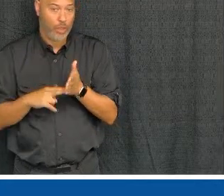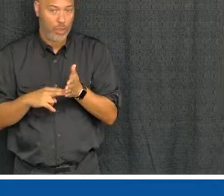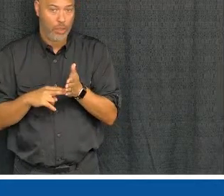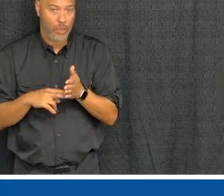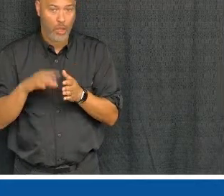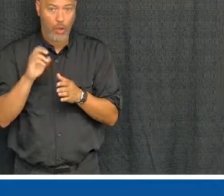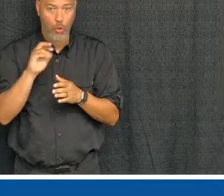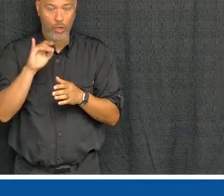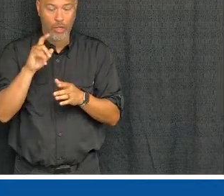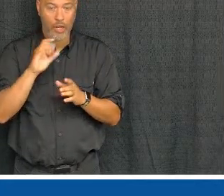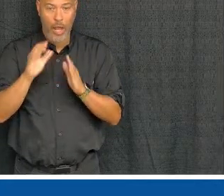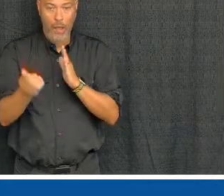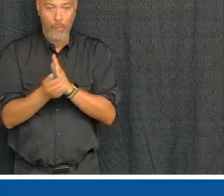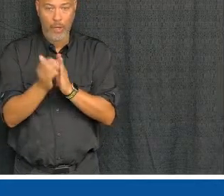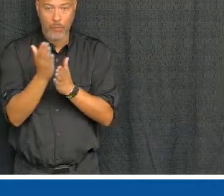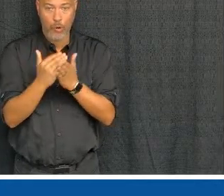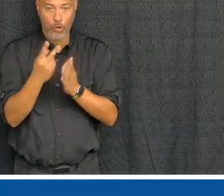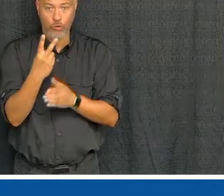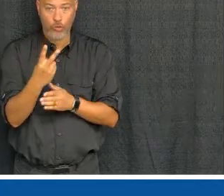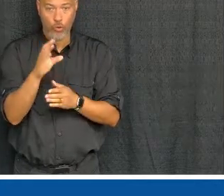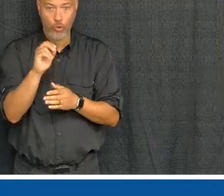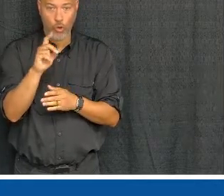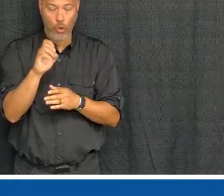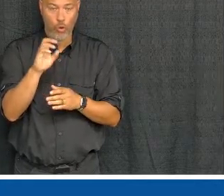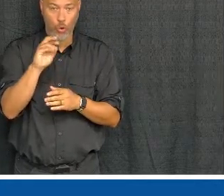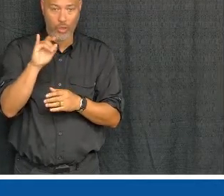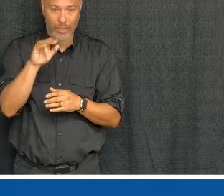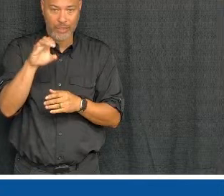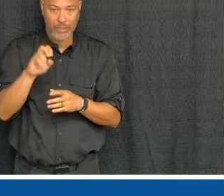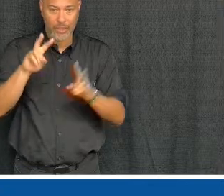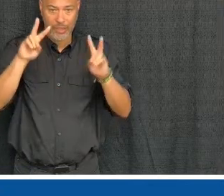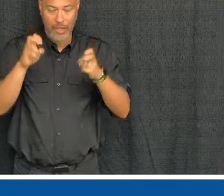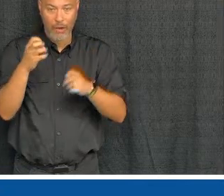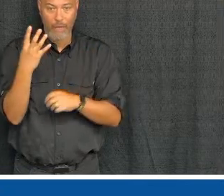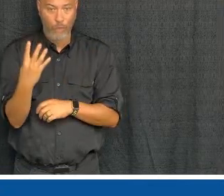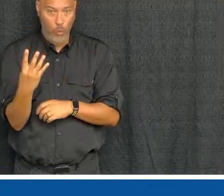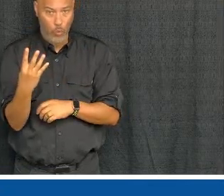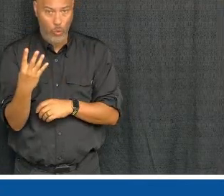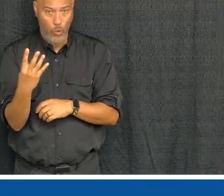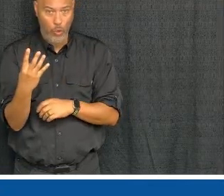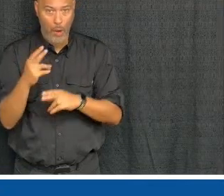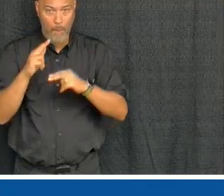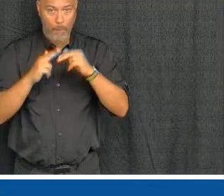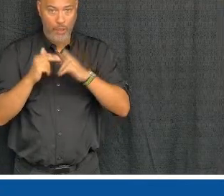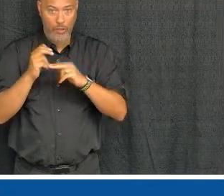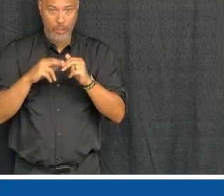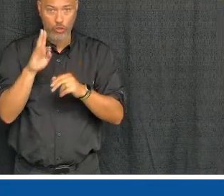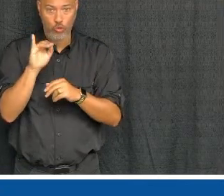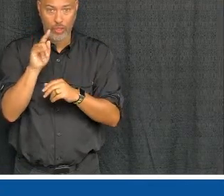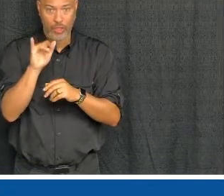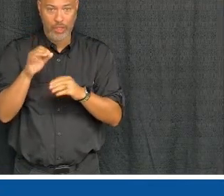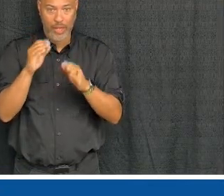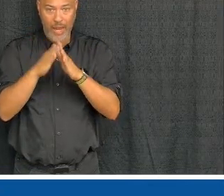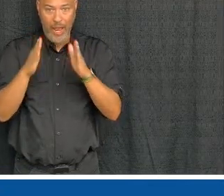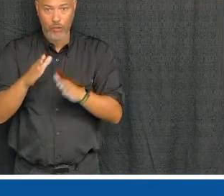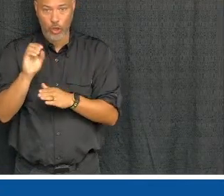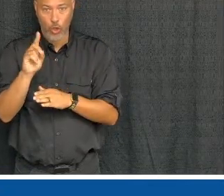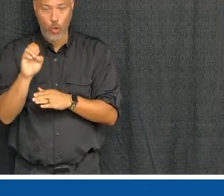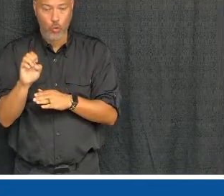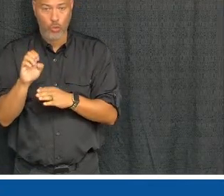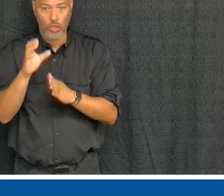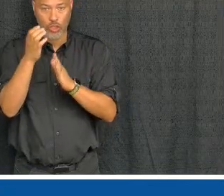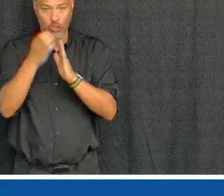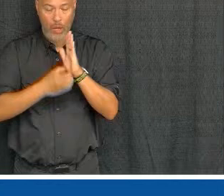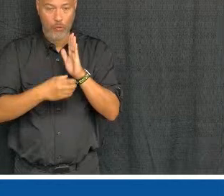an ordinance amending Part 2, Code of Ordinances, Title 4, Building, Utility, and Housing Codes,